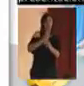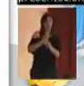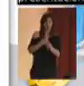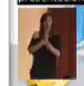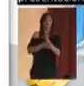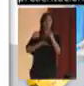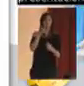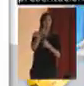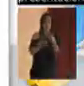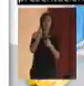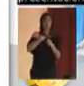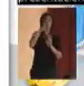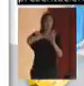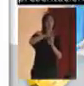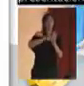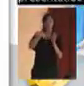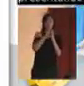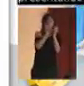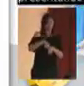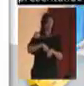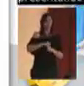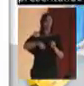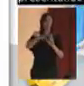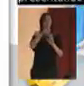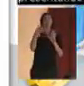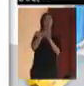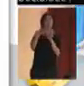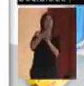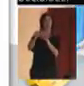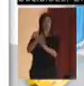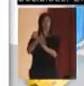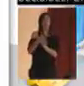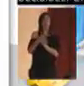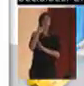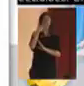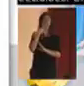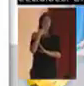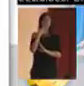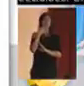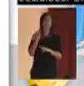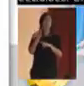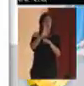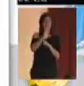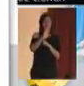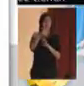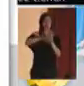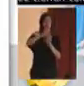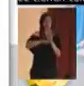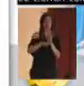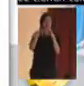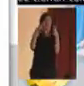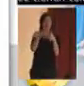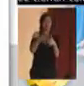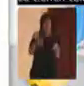an introduction where we show all the templates. So, for instance, we also have, in this introduction,